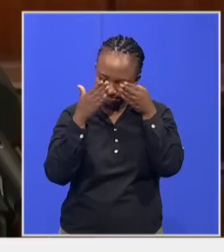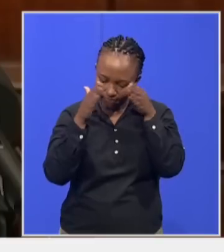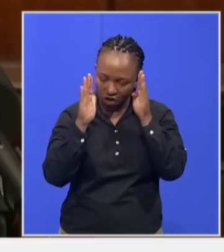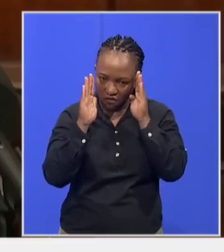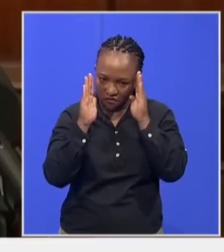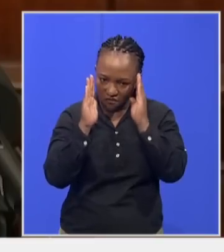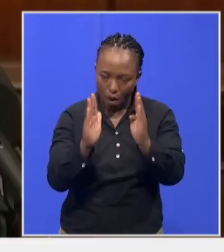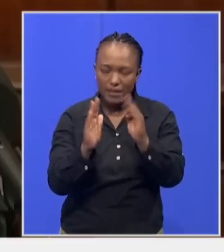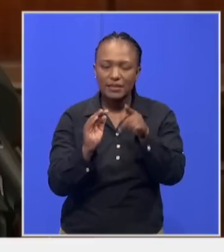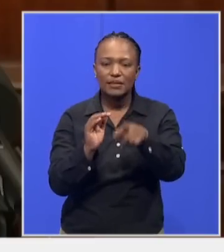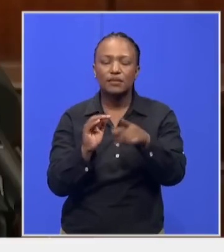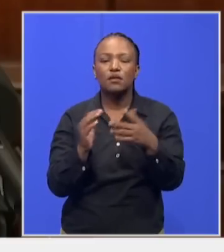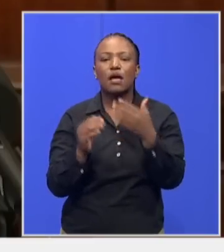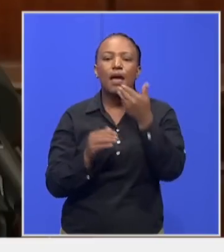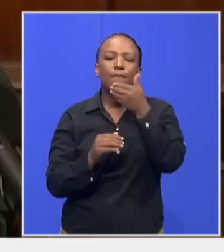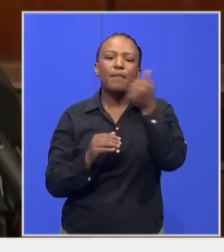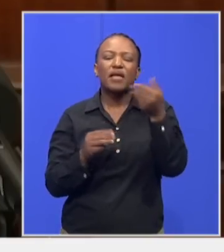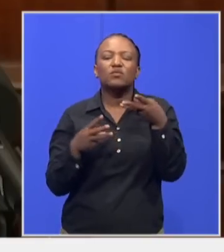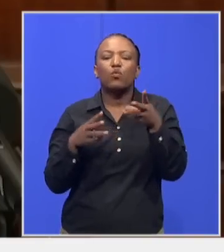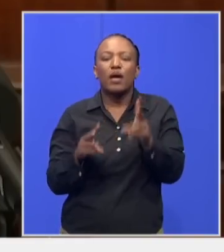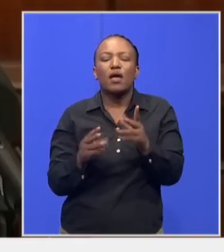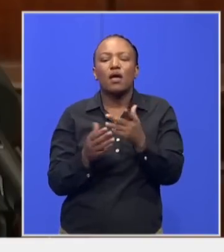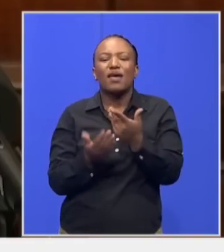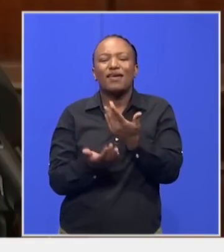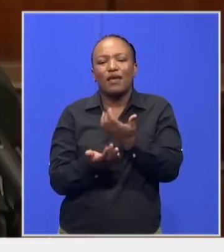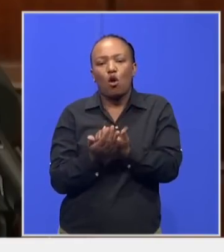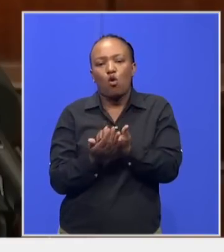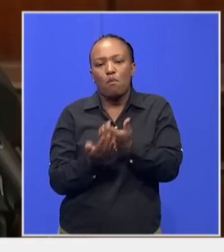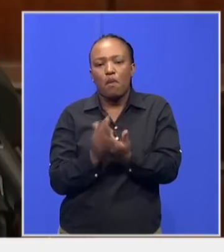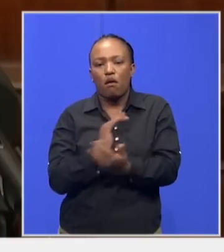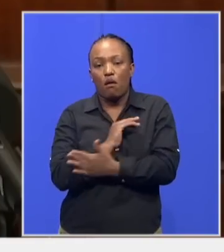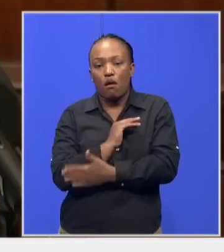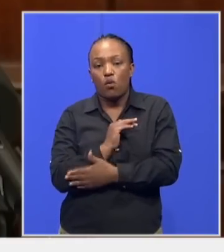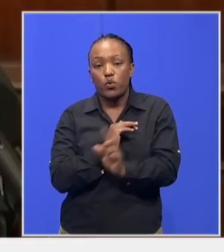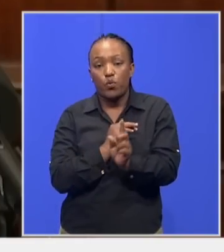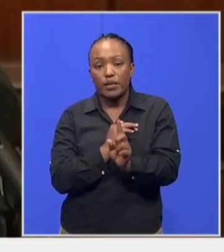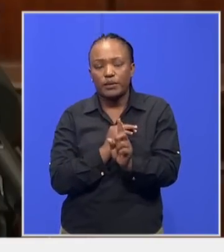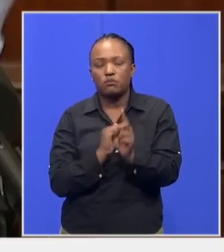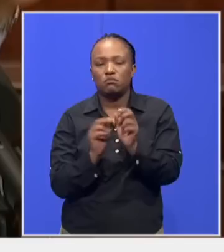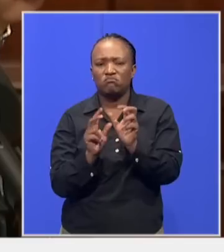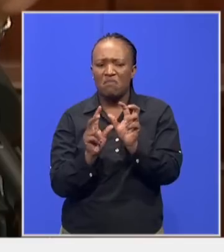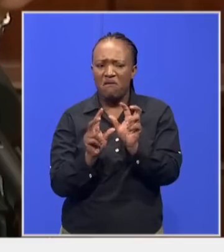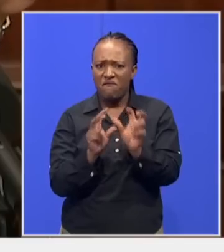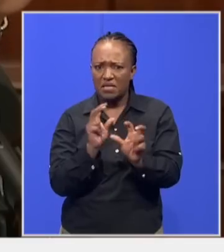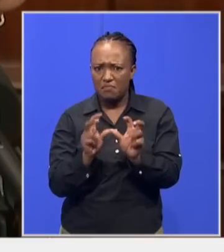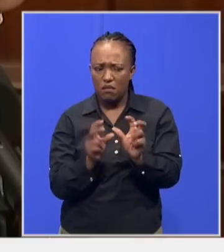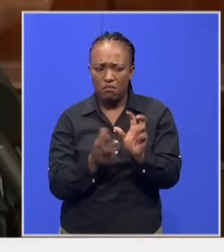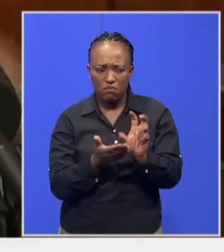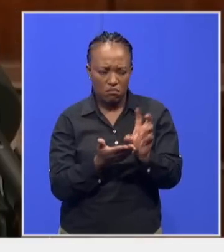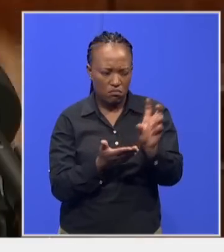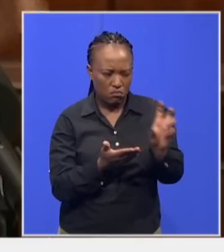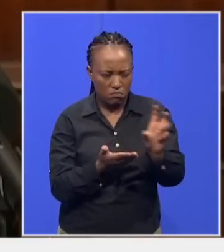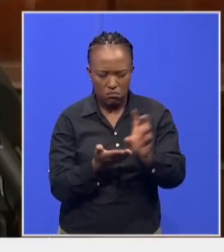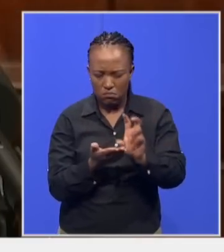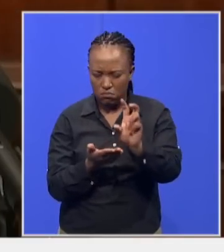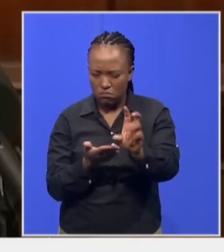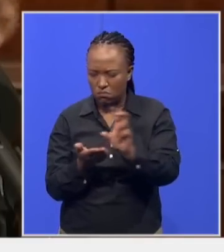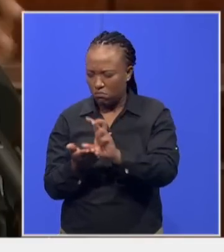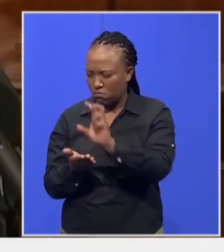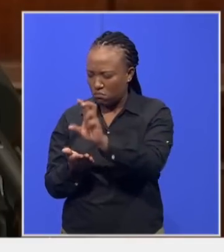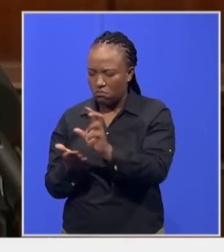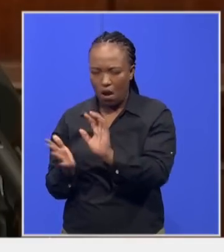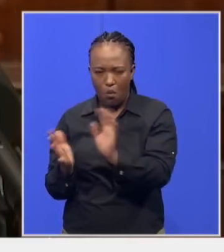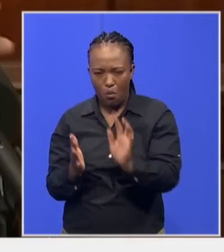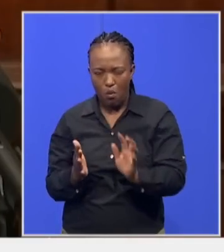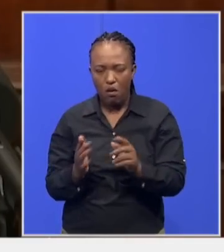the sovereign. That indeed there are going to be these investments that we can make with all its implications. If you were